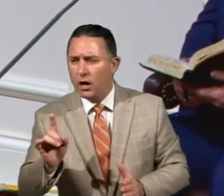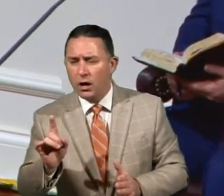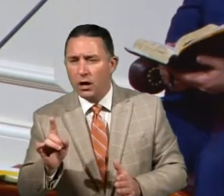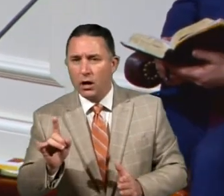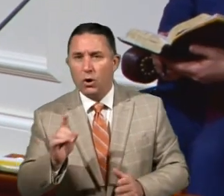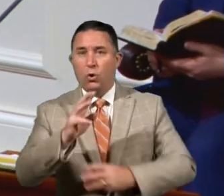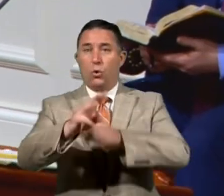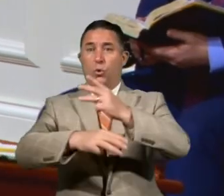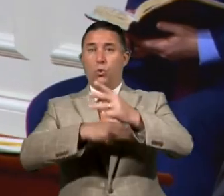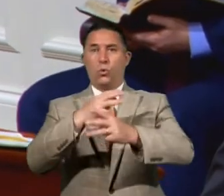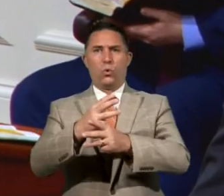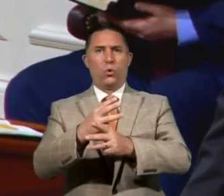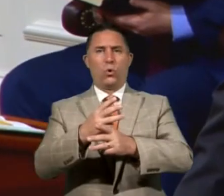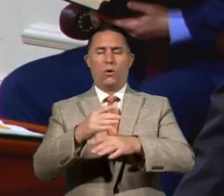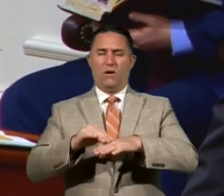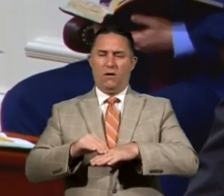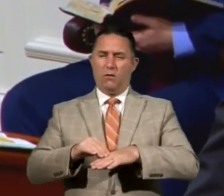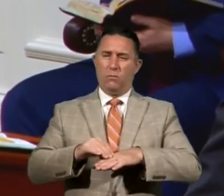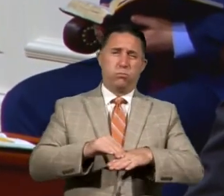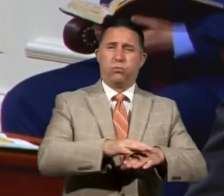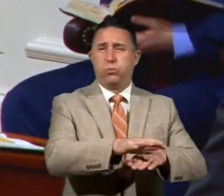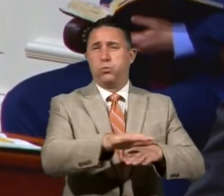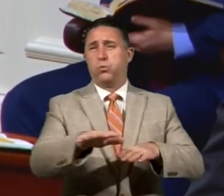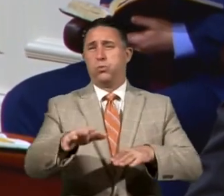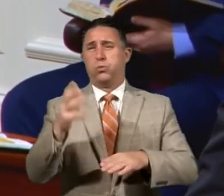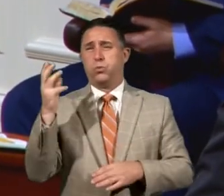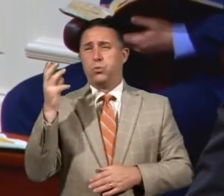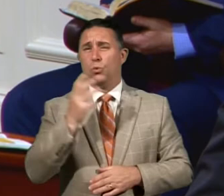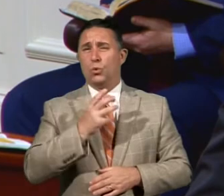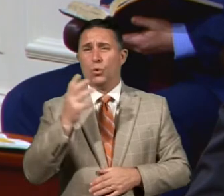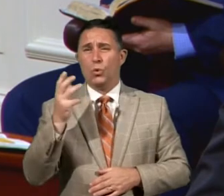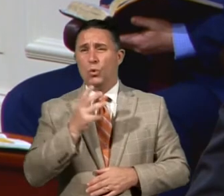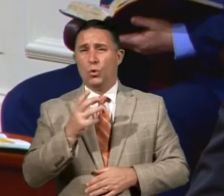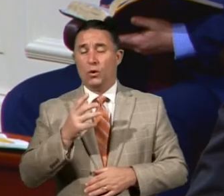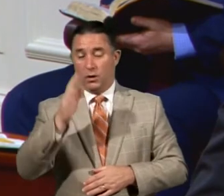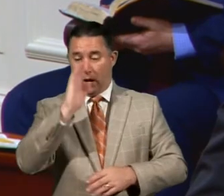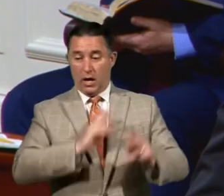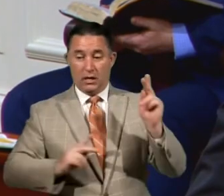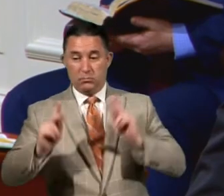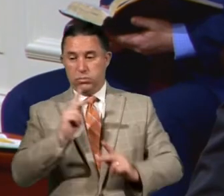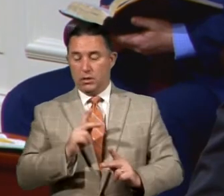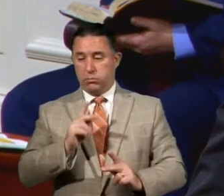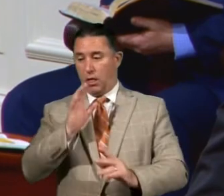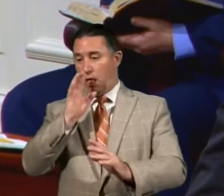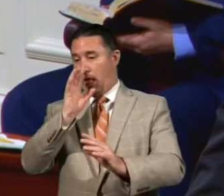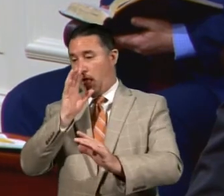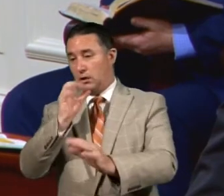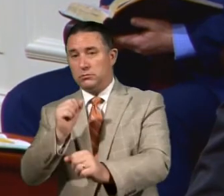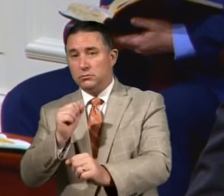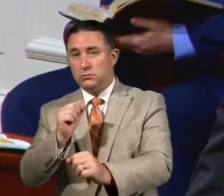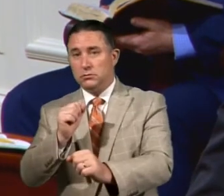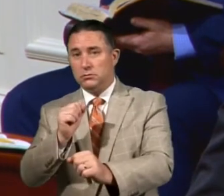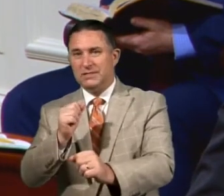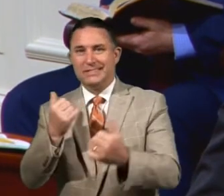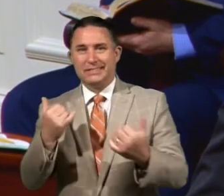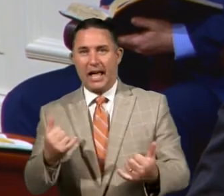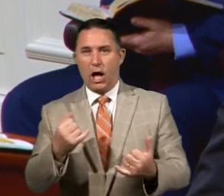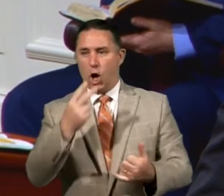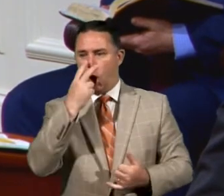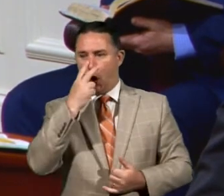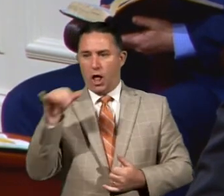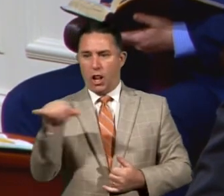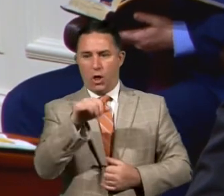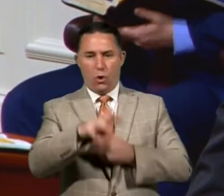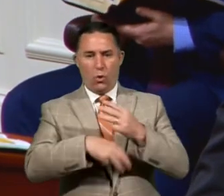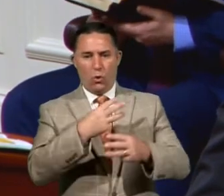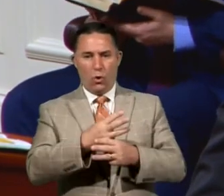Because the world has so tugged and pulled and gotten God's people in, and now we look more like